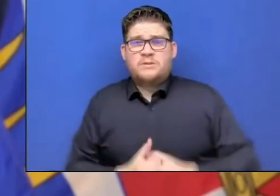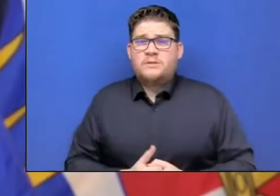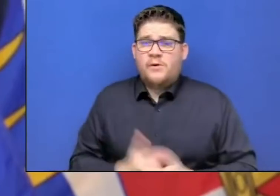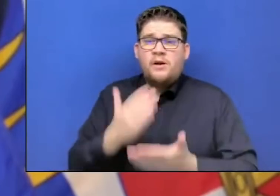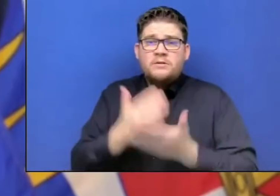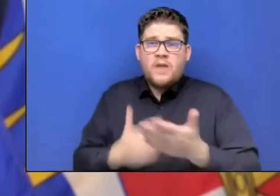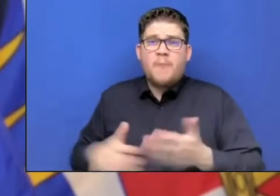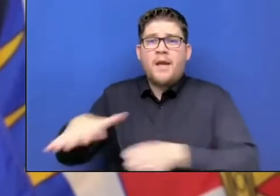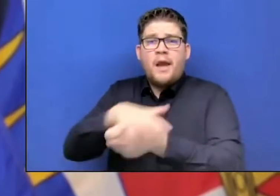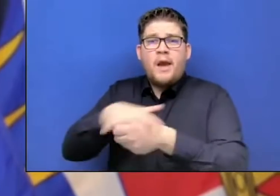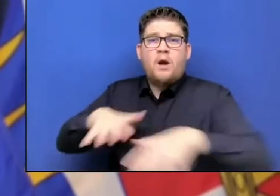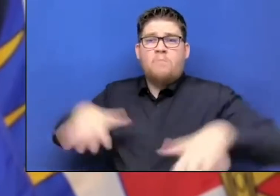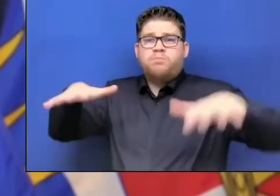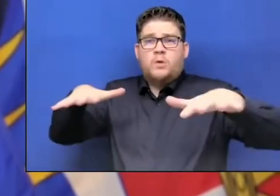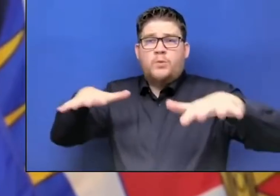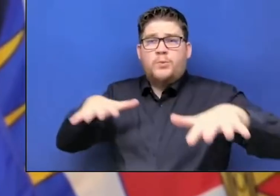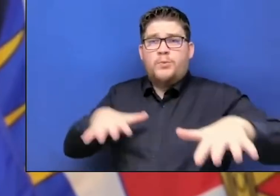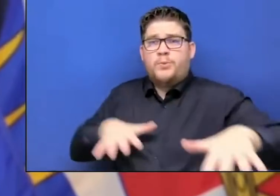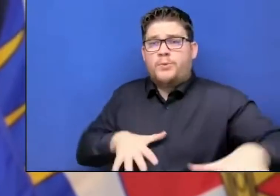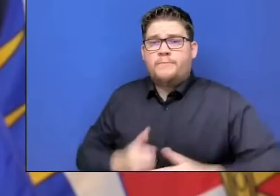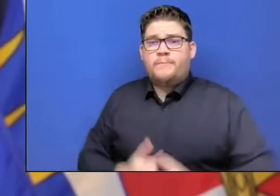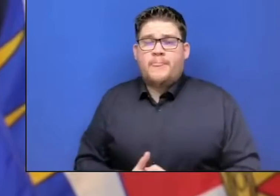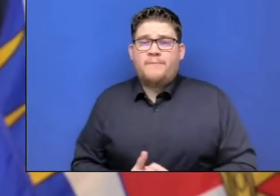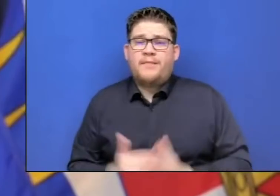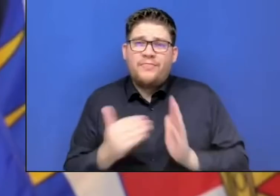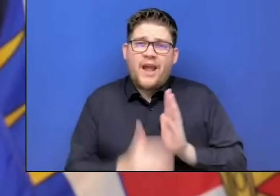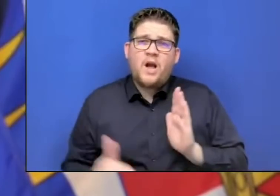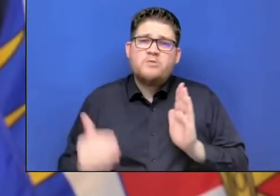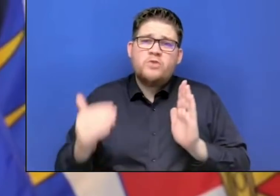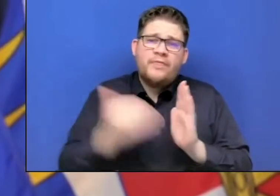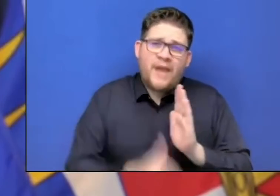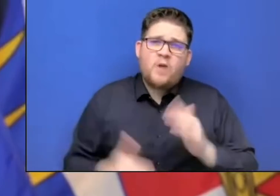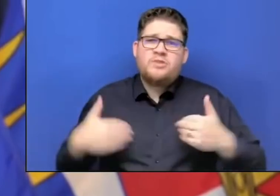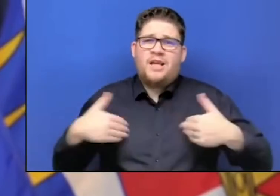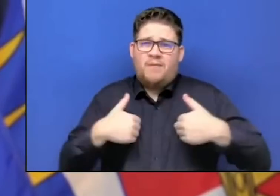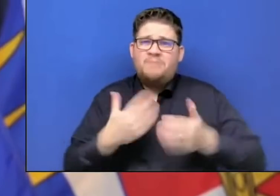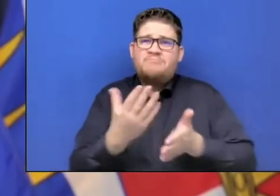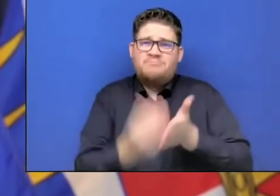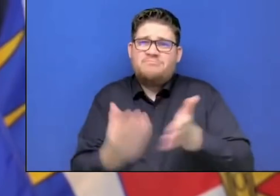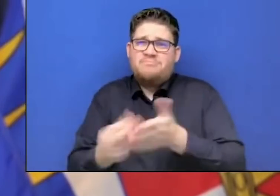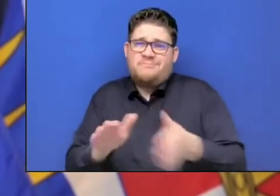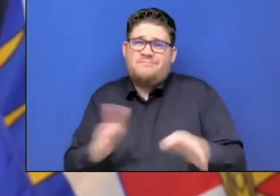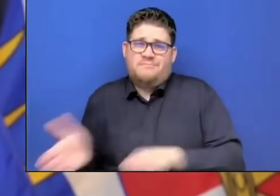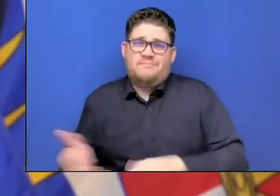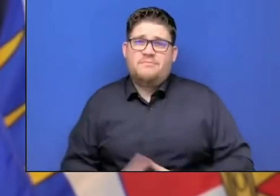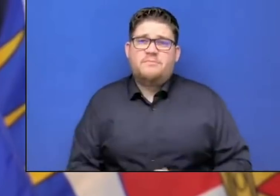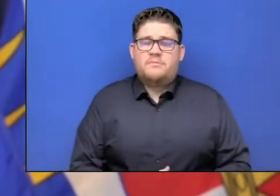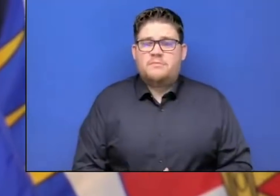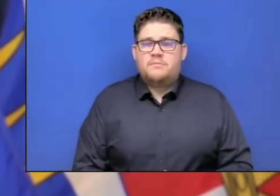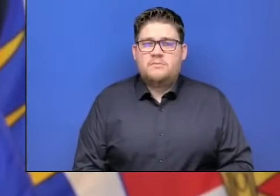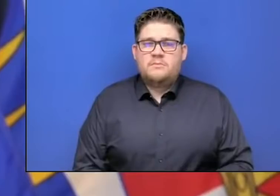locations, and we have thousands of animals that have perished. We have many, many more that are in